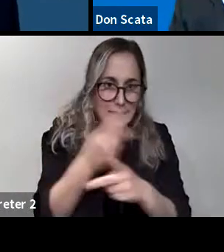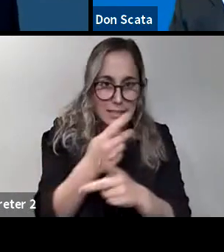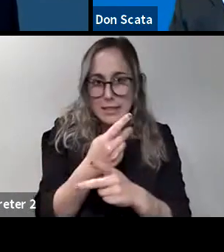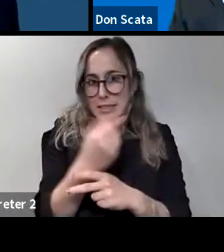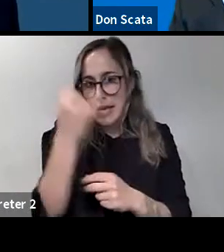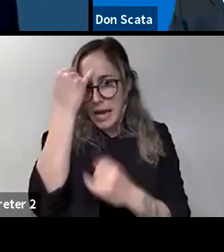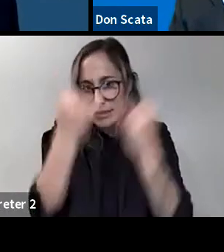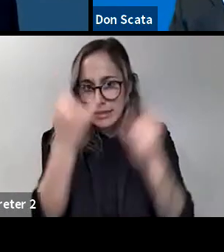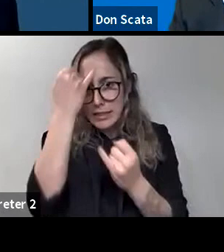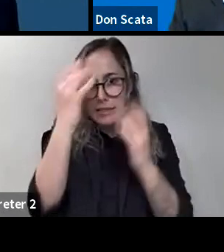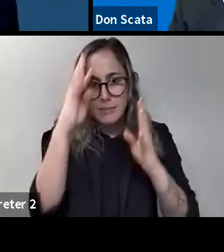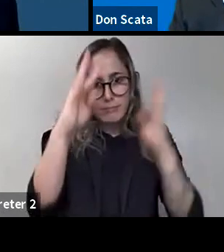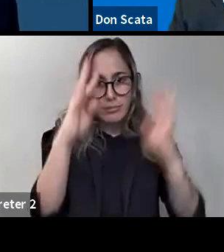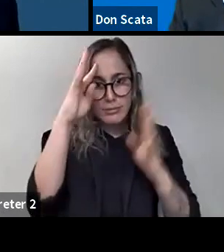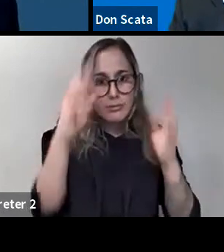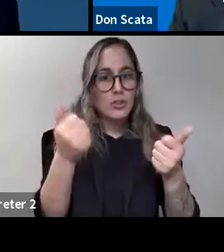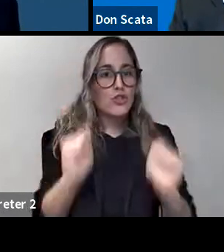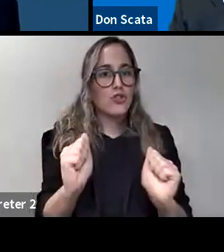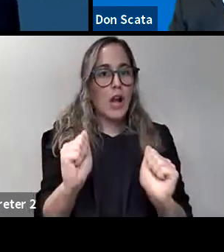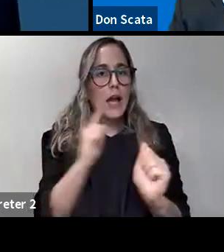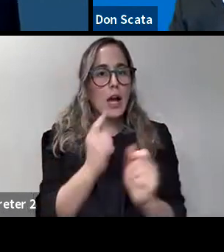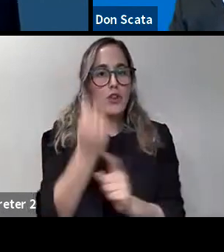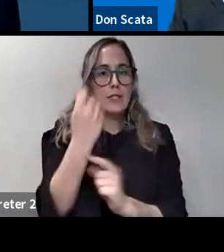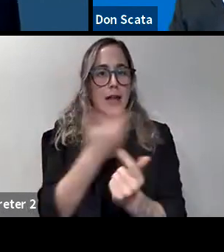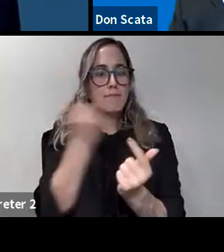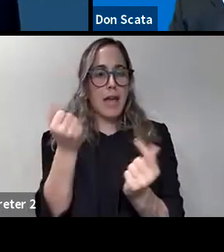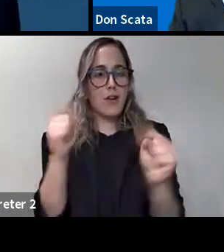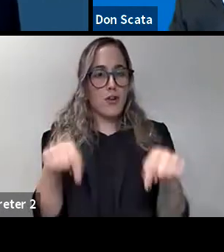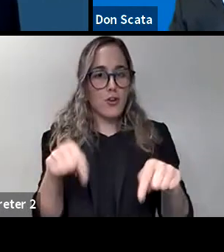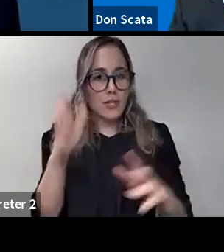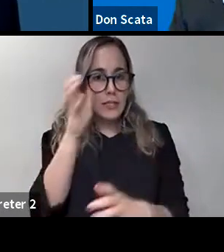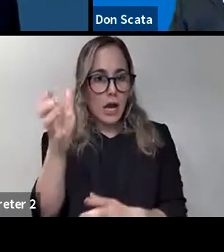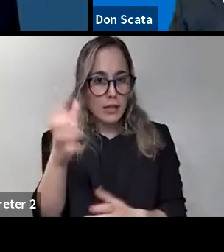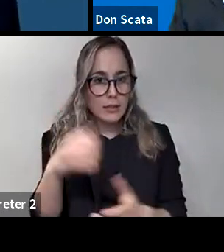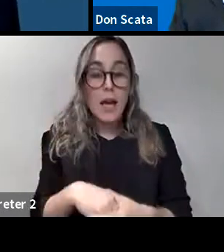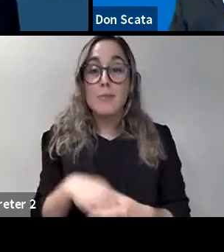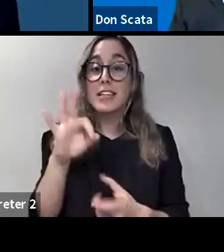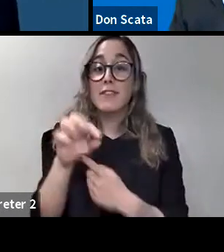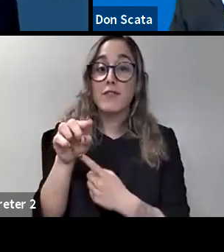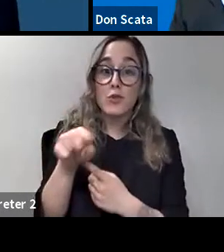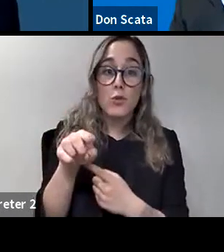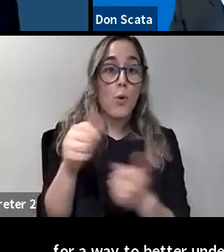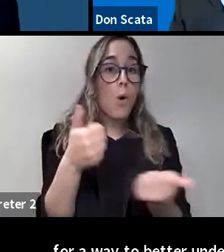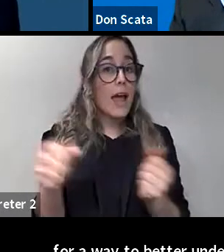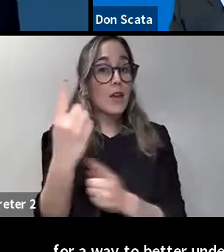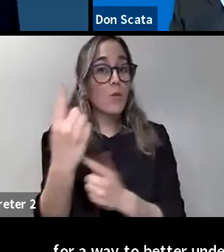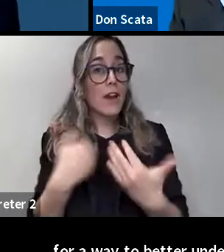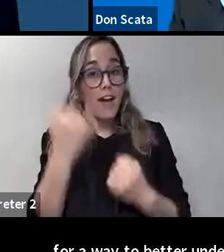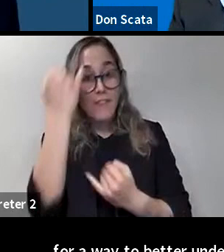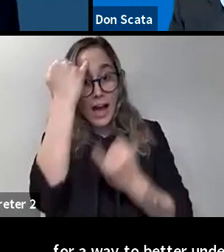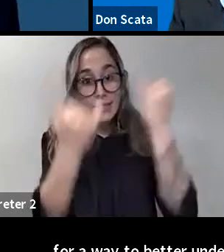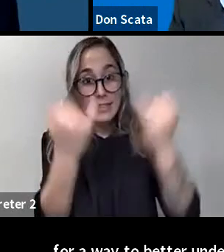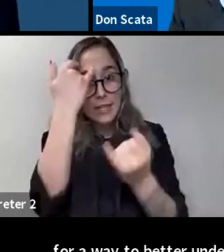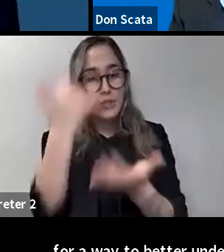this and get to the core of it. And if you or anyone else have ideas to help us,